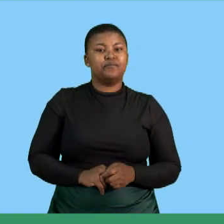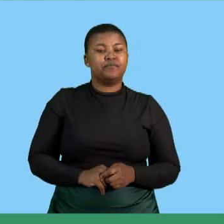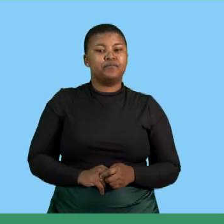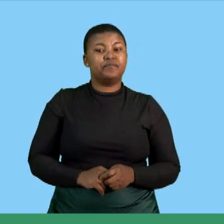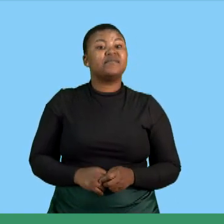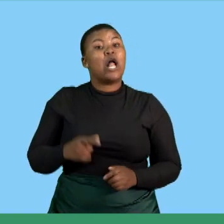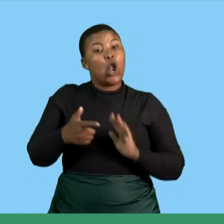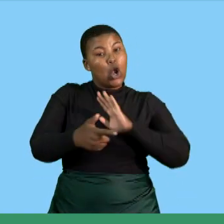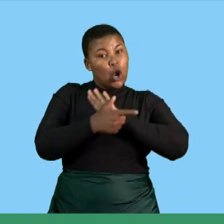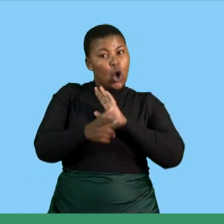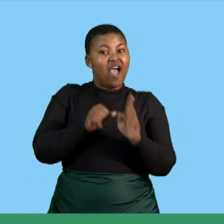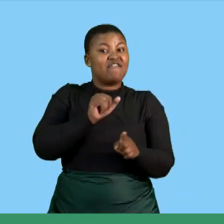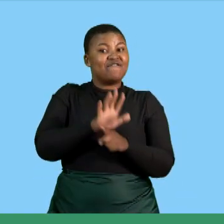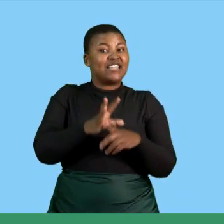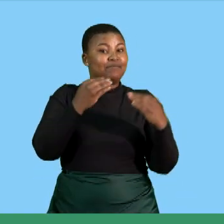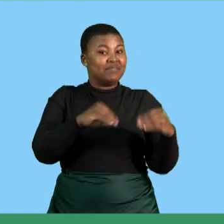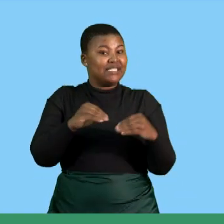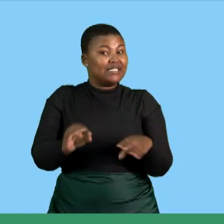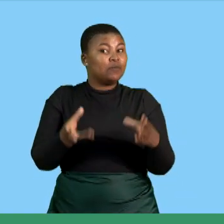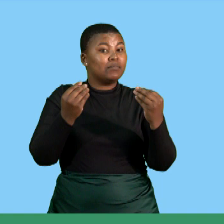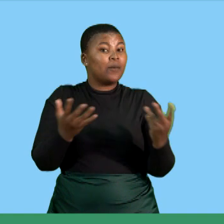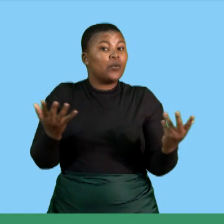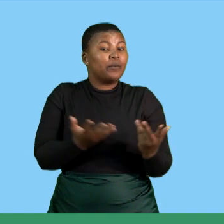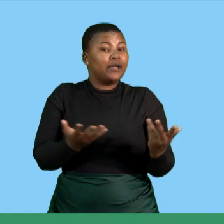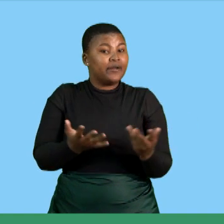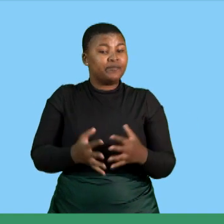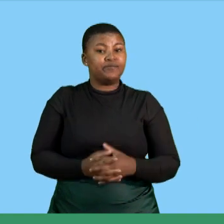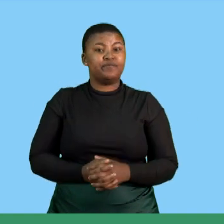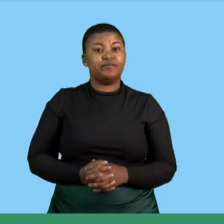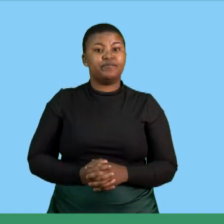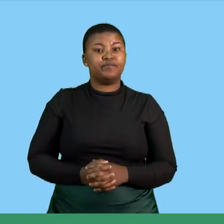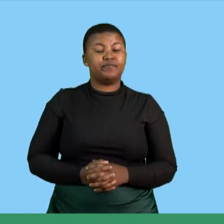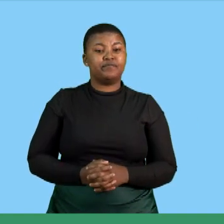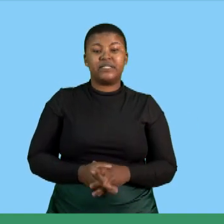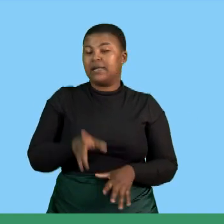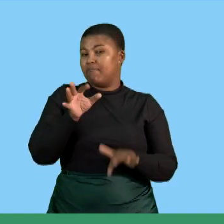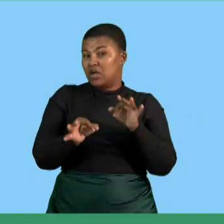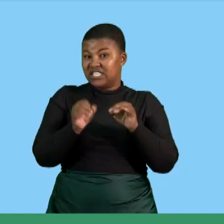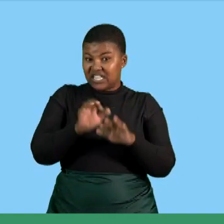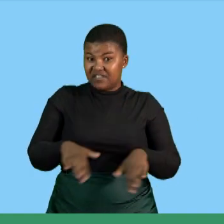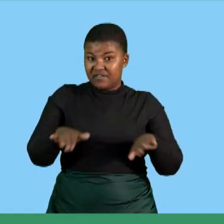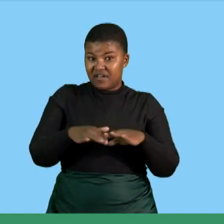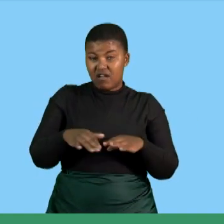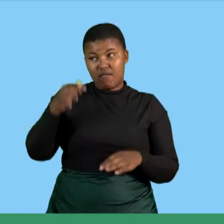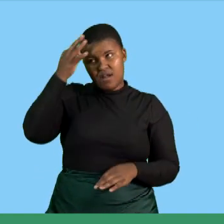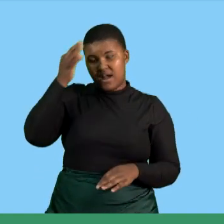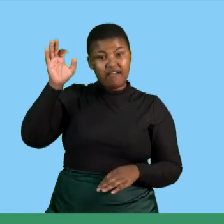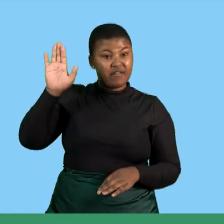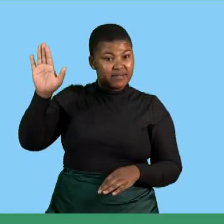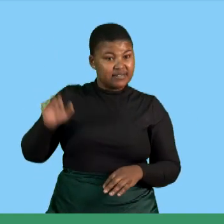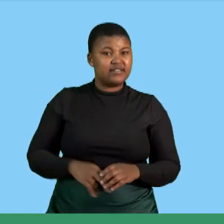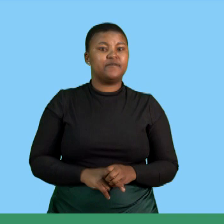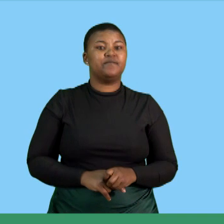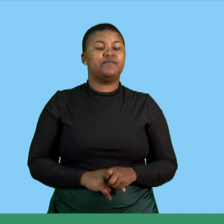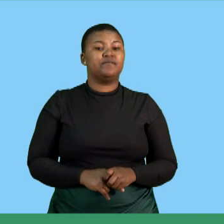may affect the business can be found in the, again, political environment refers to